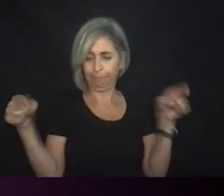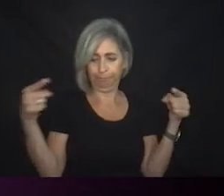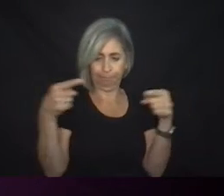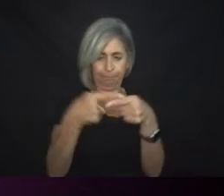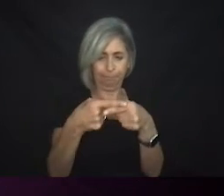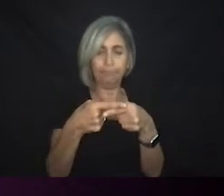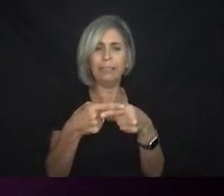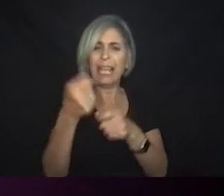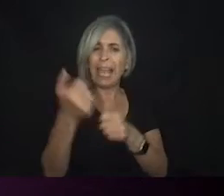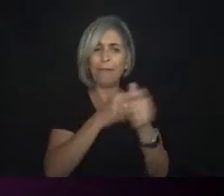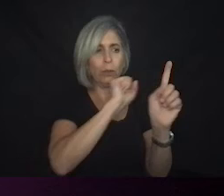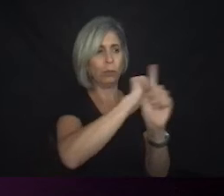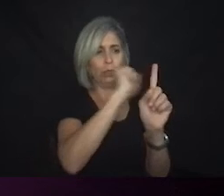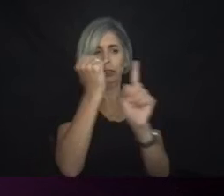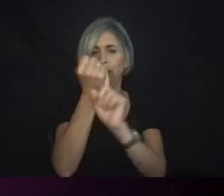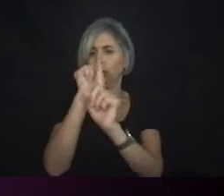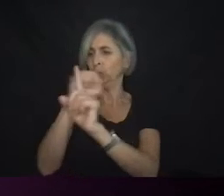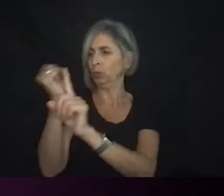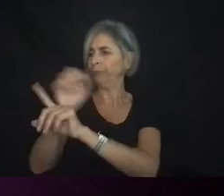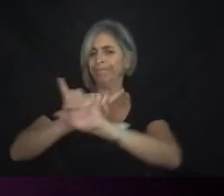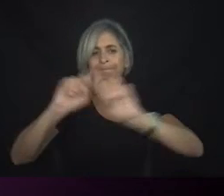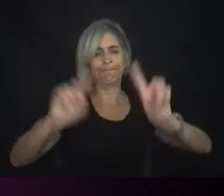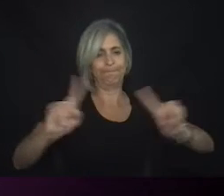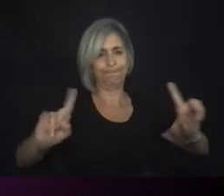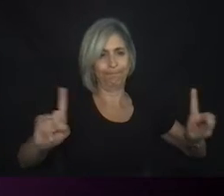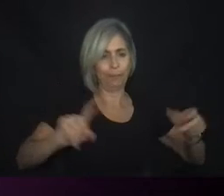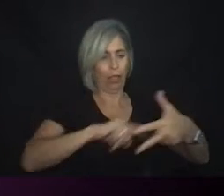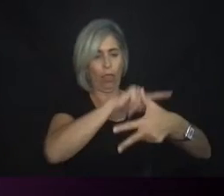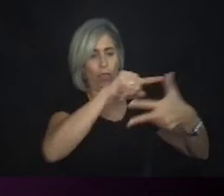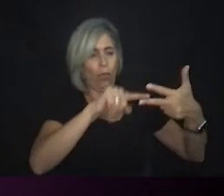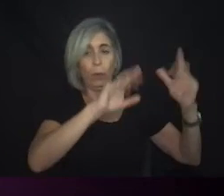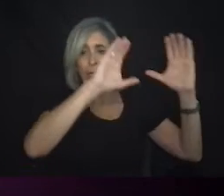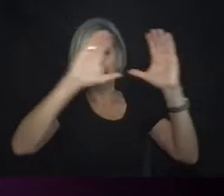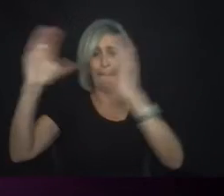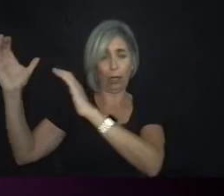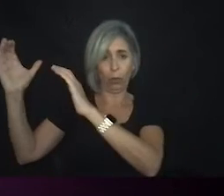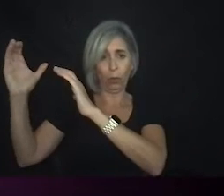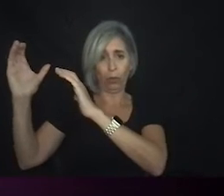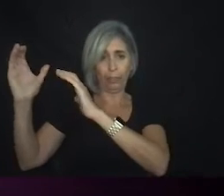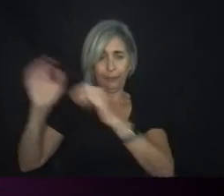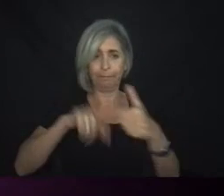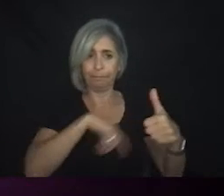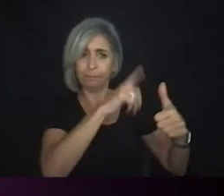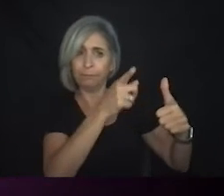everyone's situation is going to look different, but there's kind of 3 main categories that we look at.